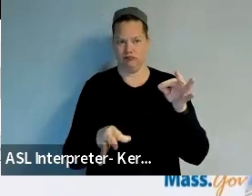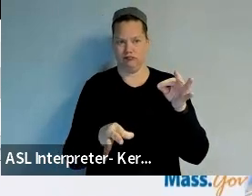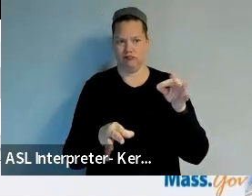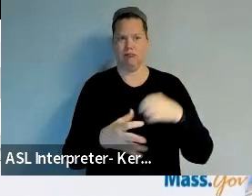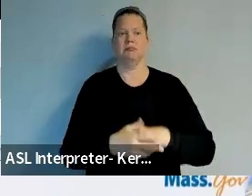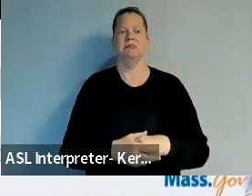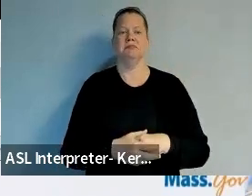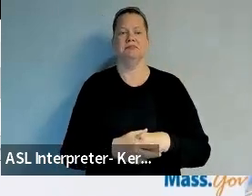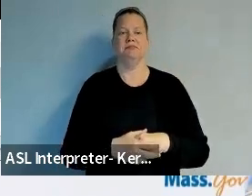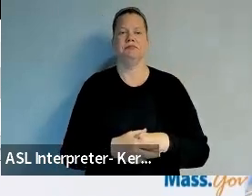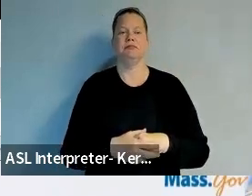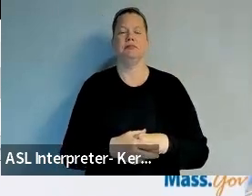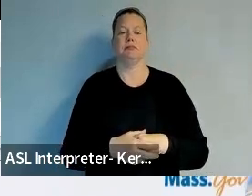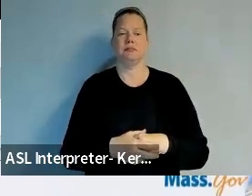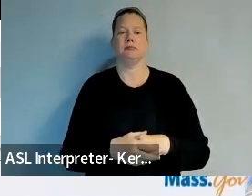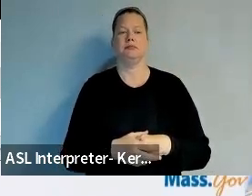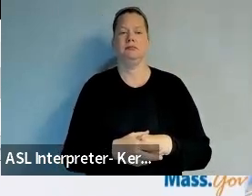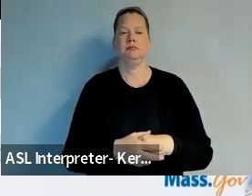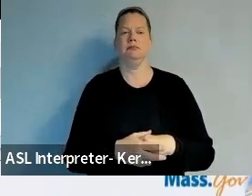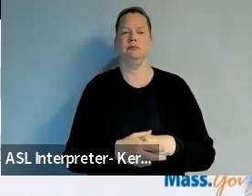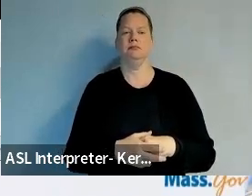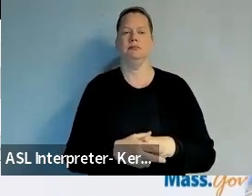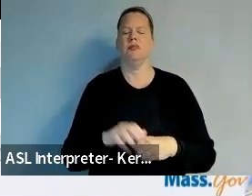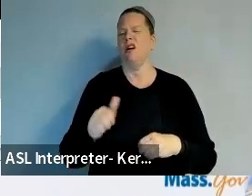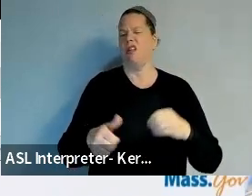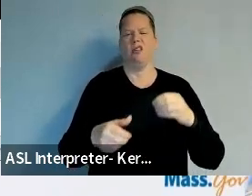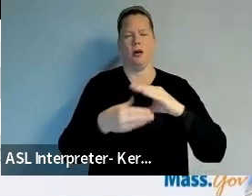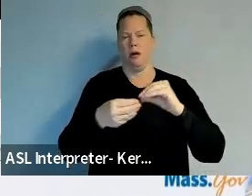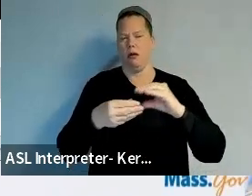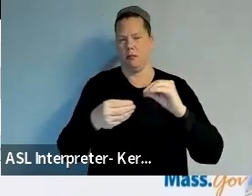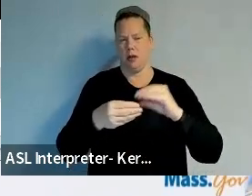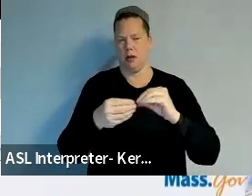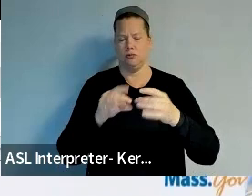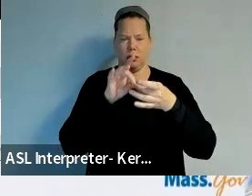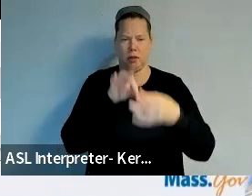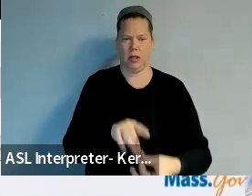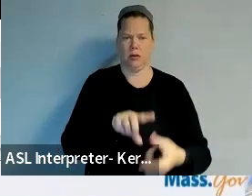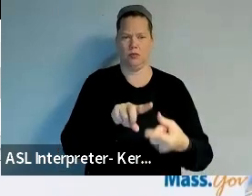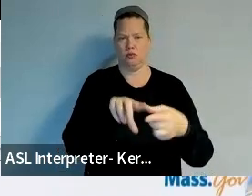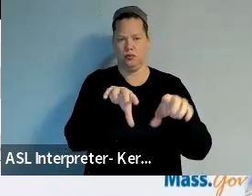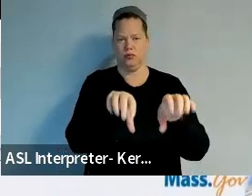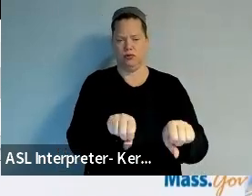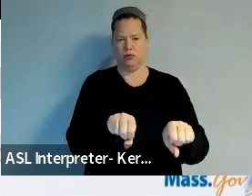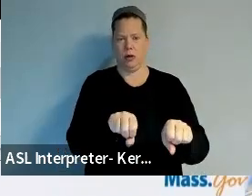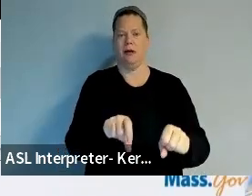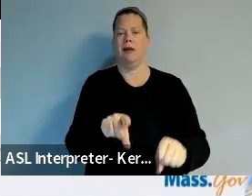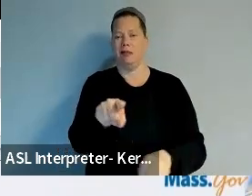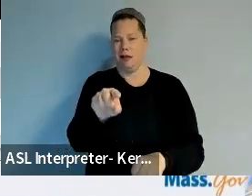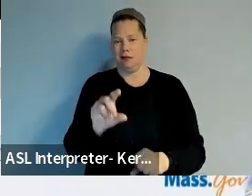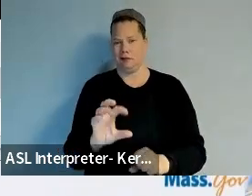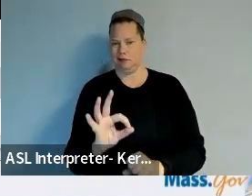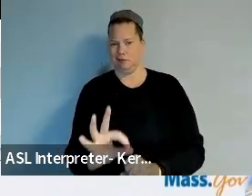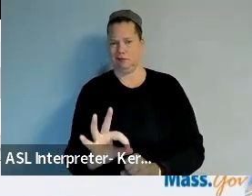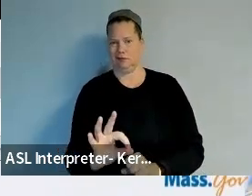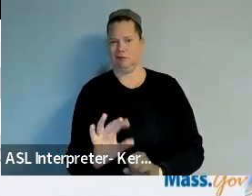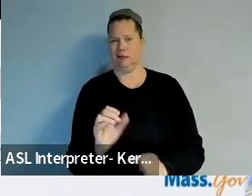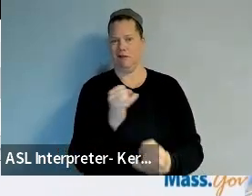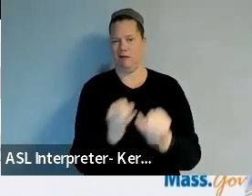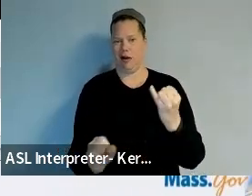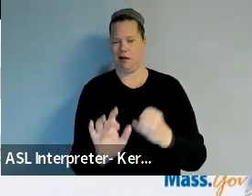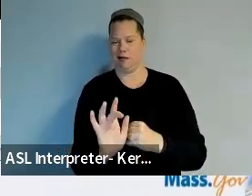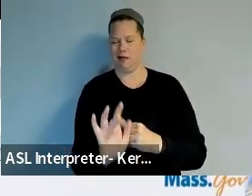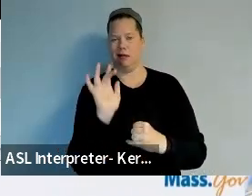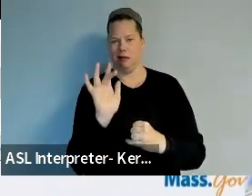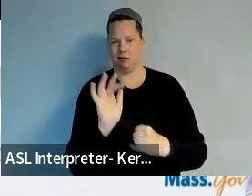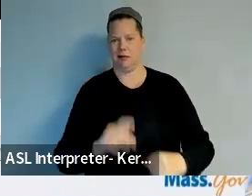additional comments related to the restraint, and click Finalize to complete the review and return to